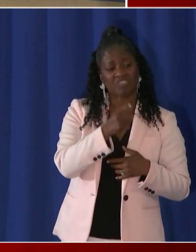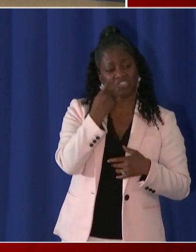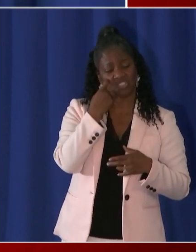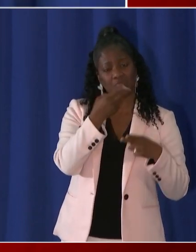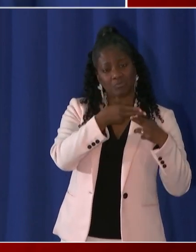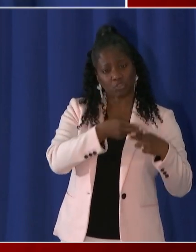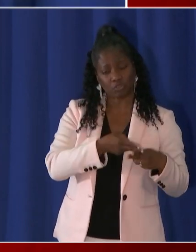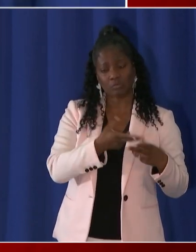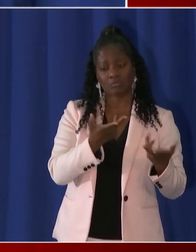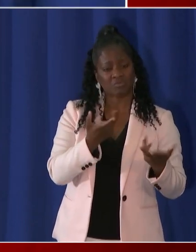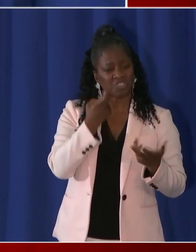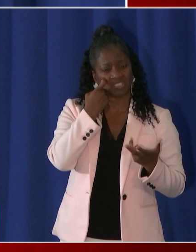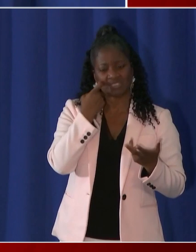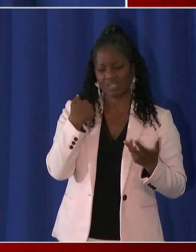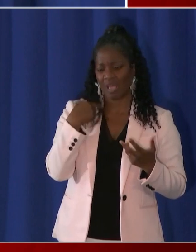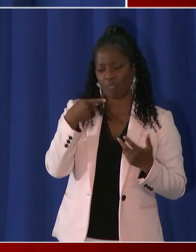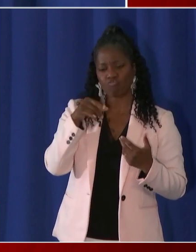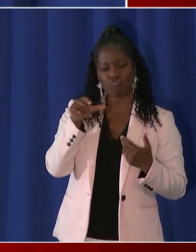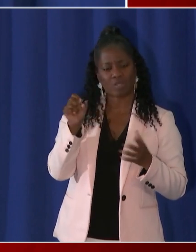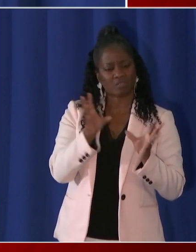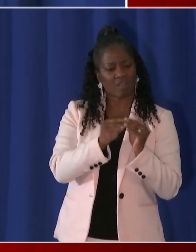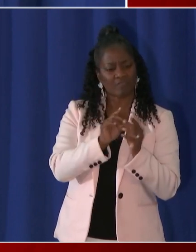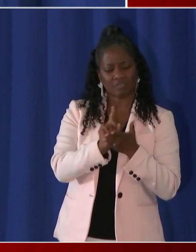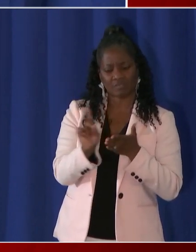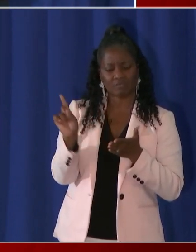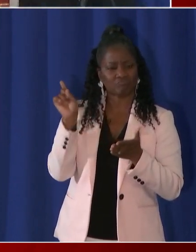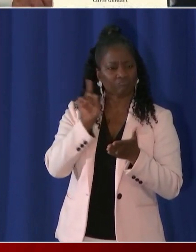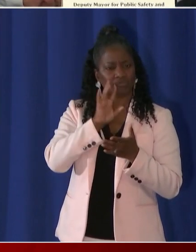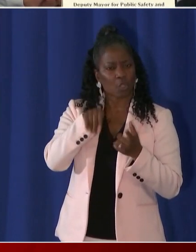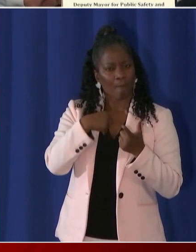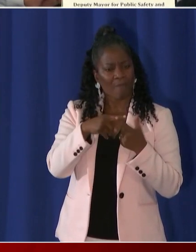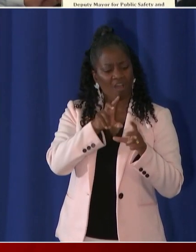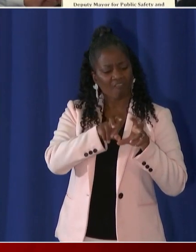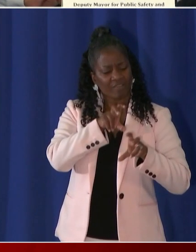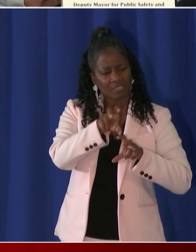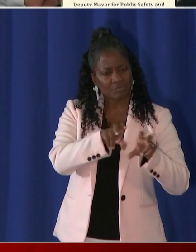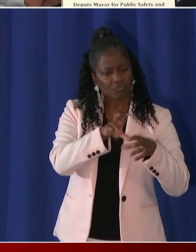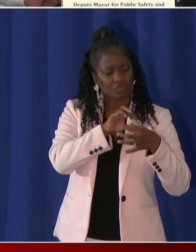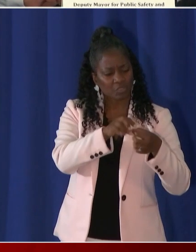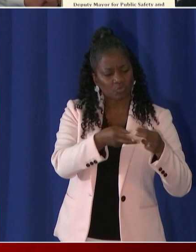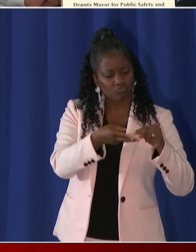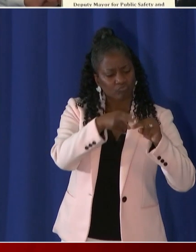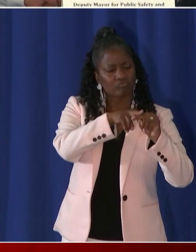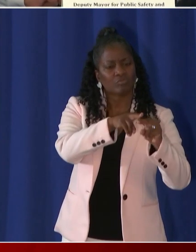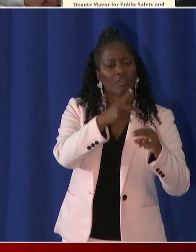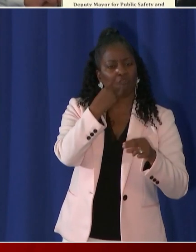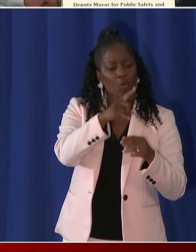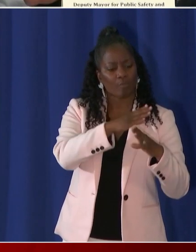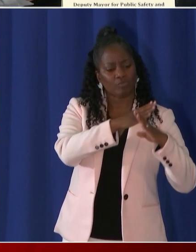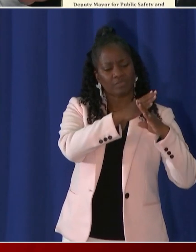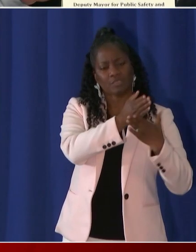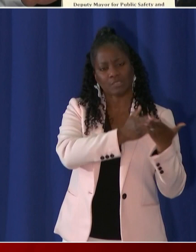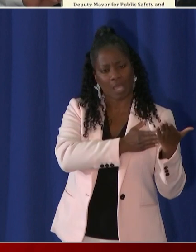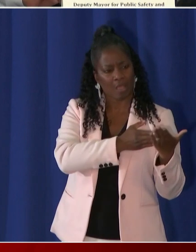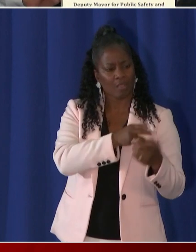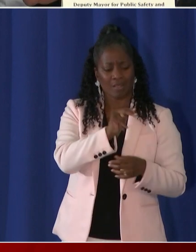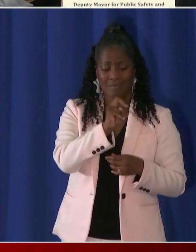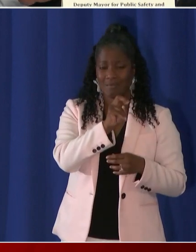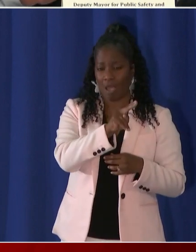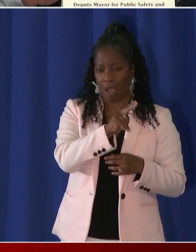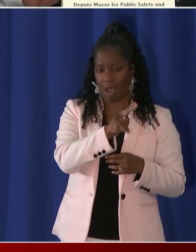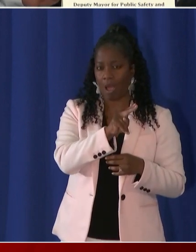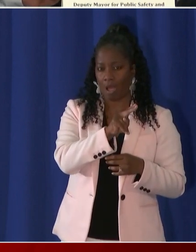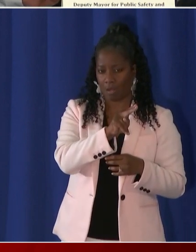mentioned, and we just had a press conference actually last week talking about the investments and the increases that we're doing in the prevention side. This is non-law